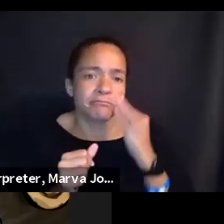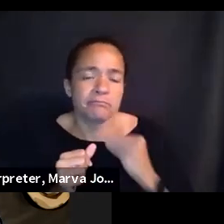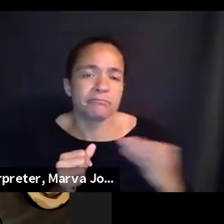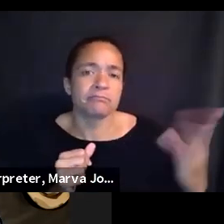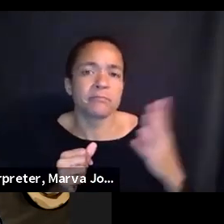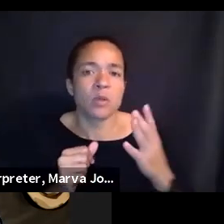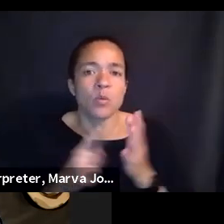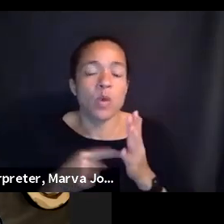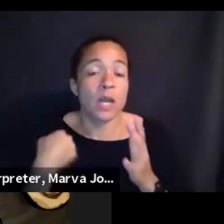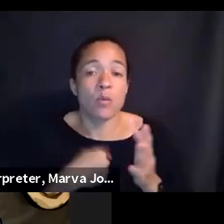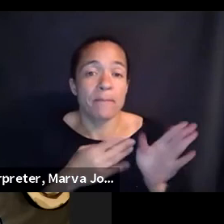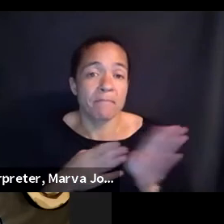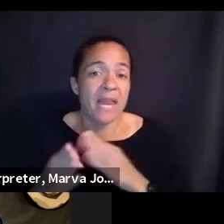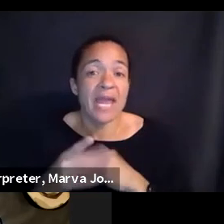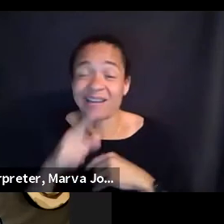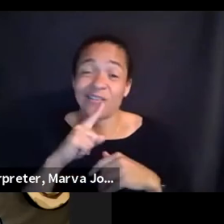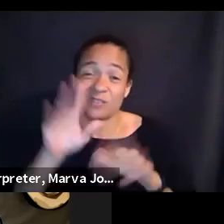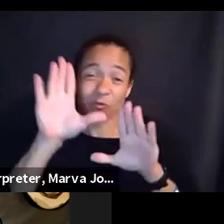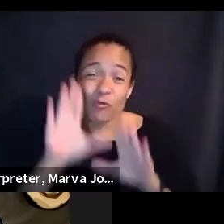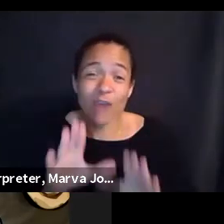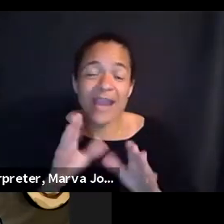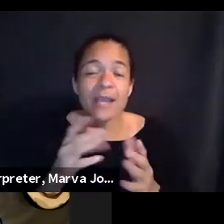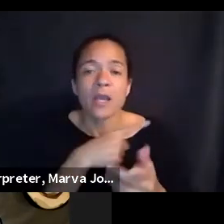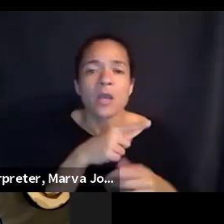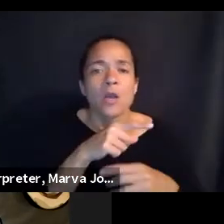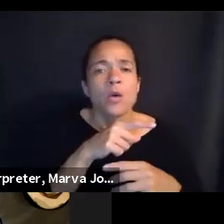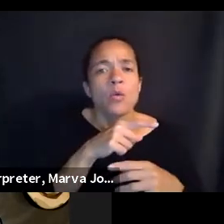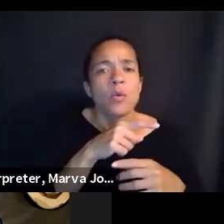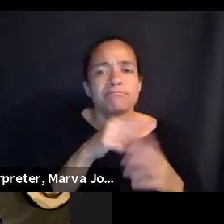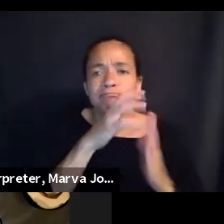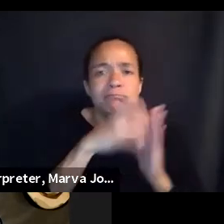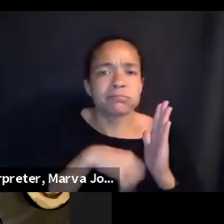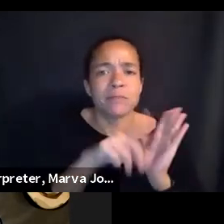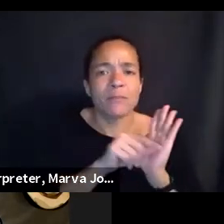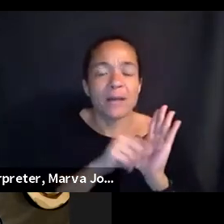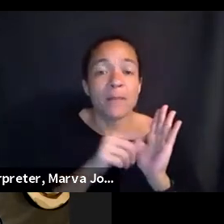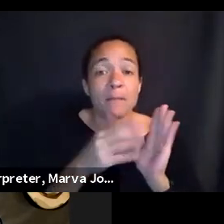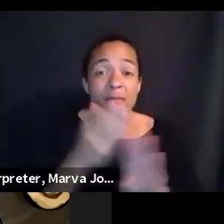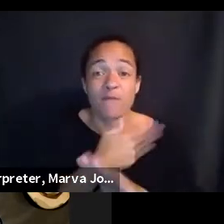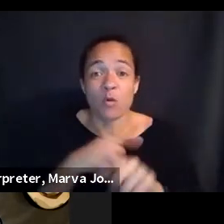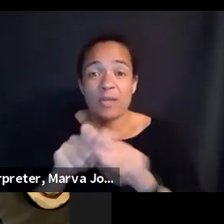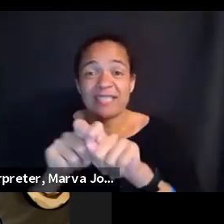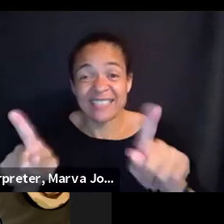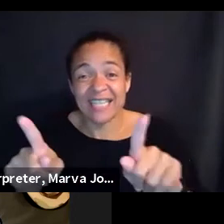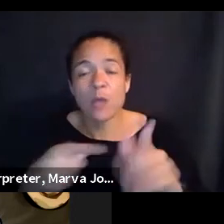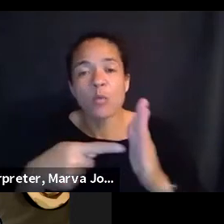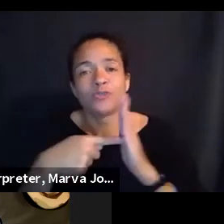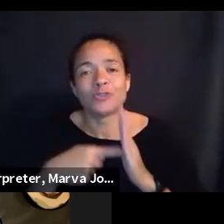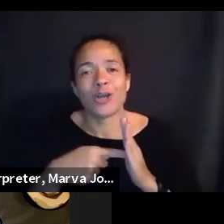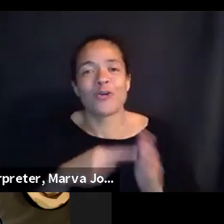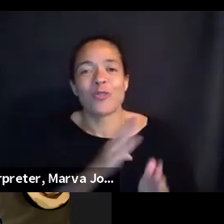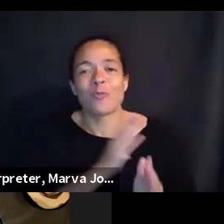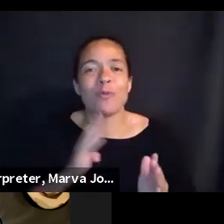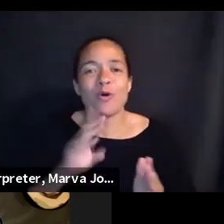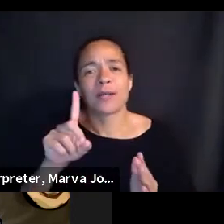great, actually, when we were working on our publication before we sent it out, we did show them a draft and they were very engaged. They were excited about what we